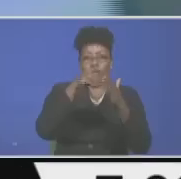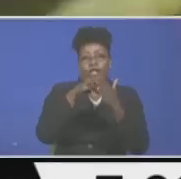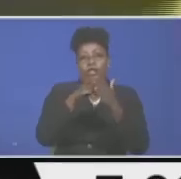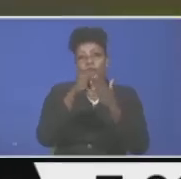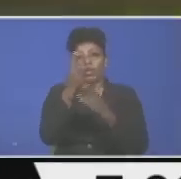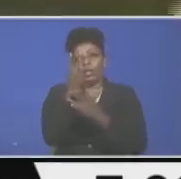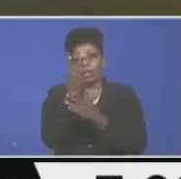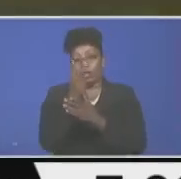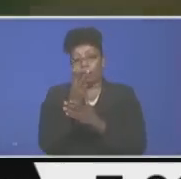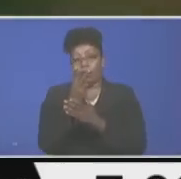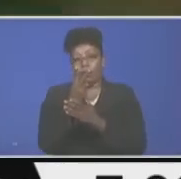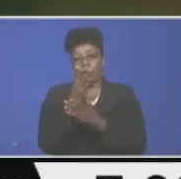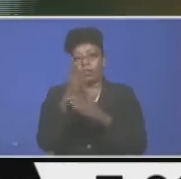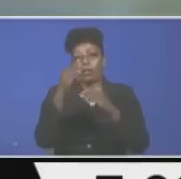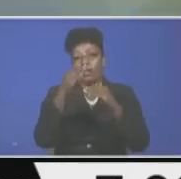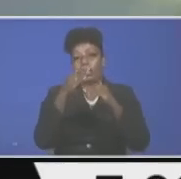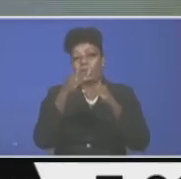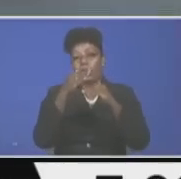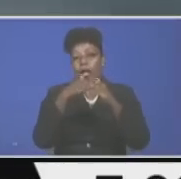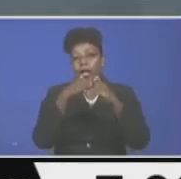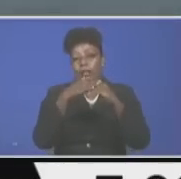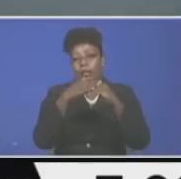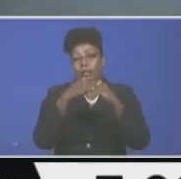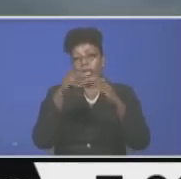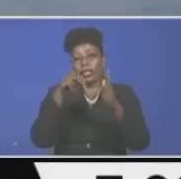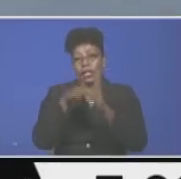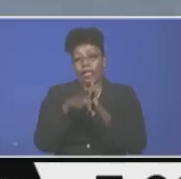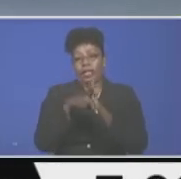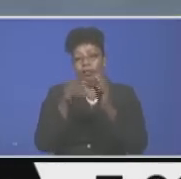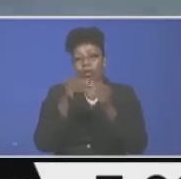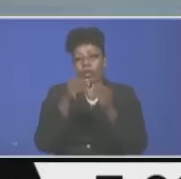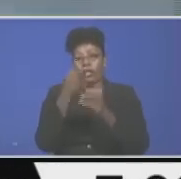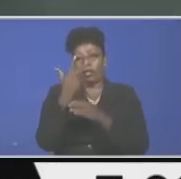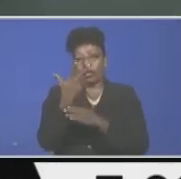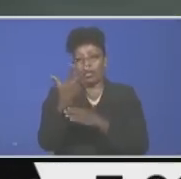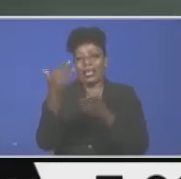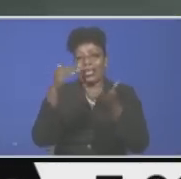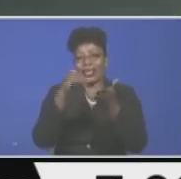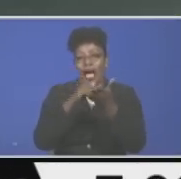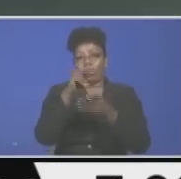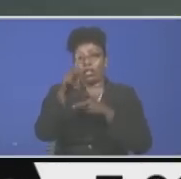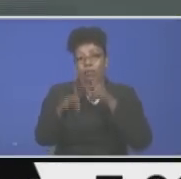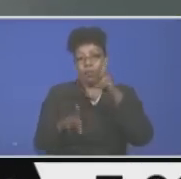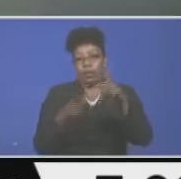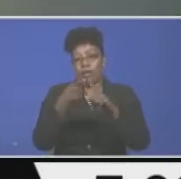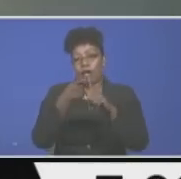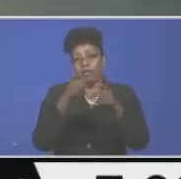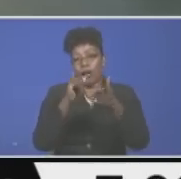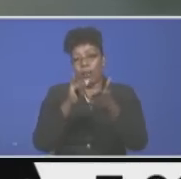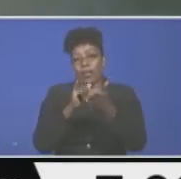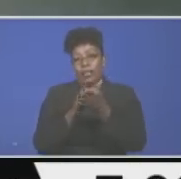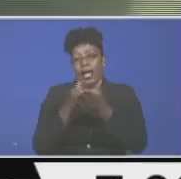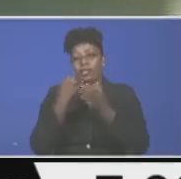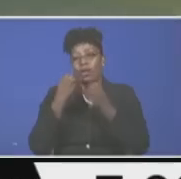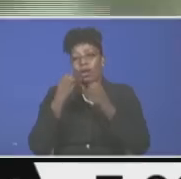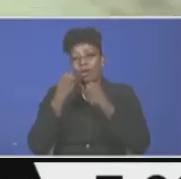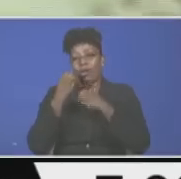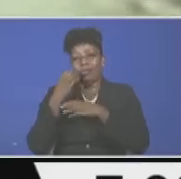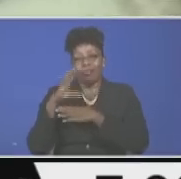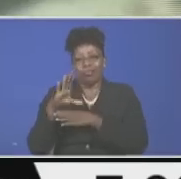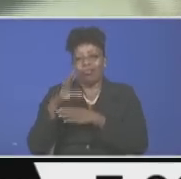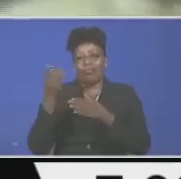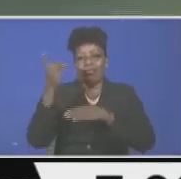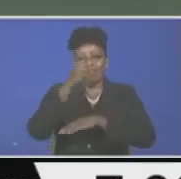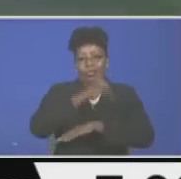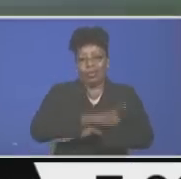the Pentagon, and a field in Pennsylvania, killing nearly 3,000 people. Since that fateful day, airport security has been